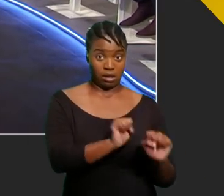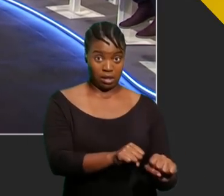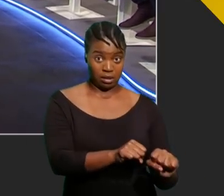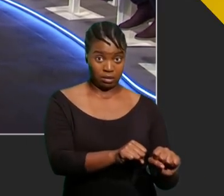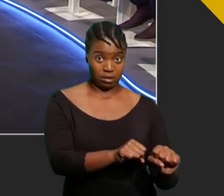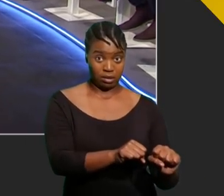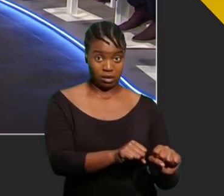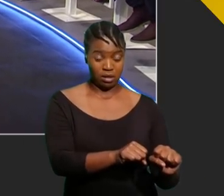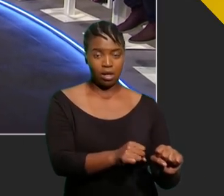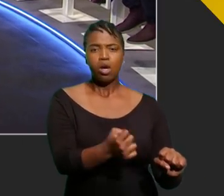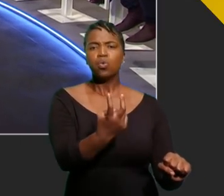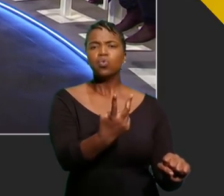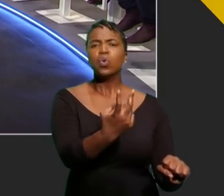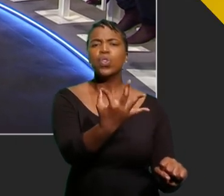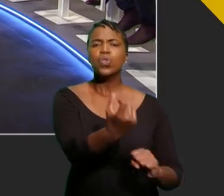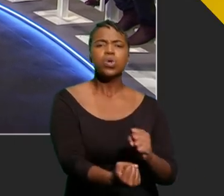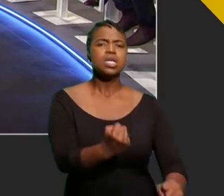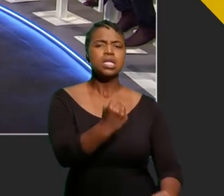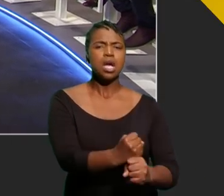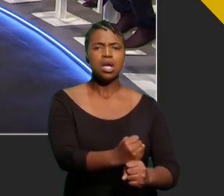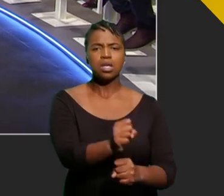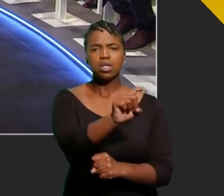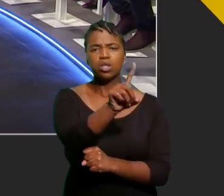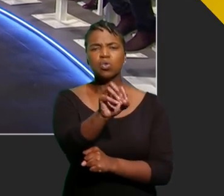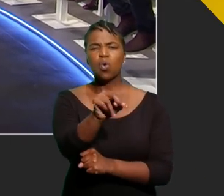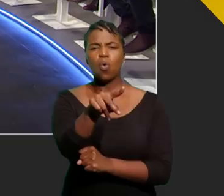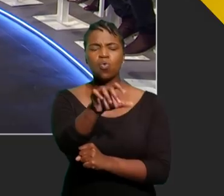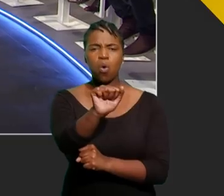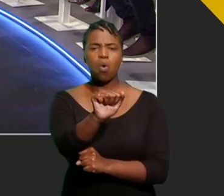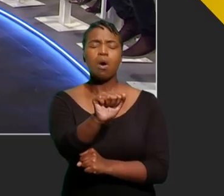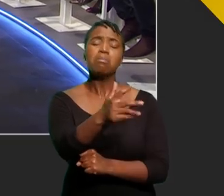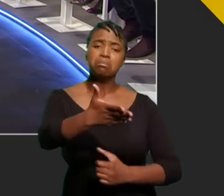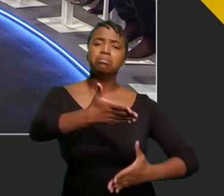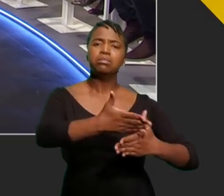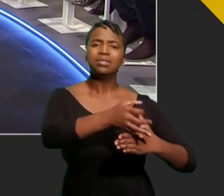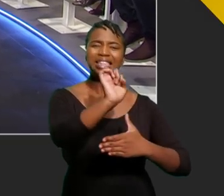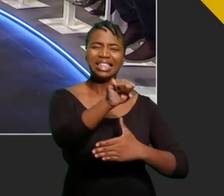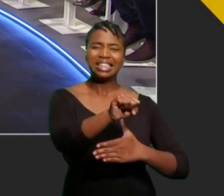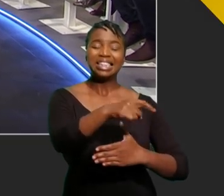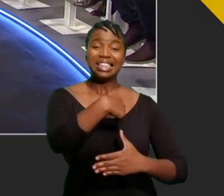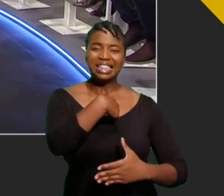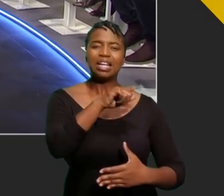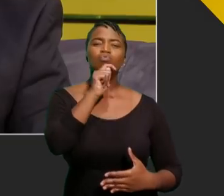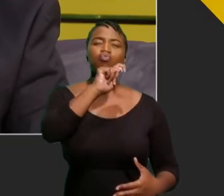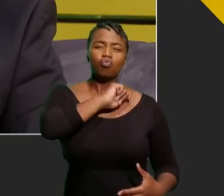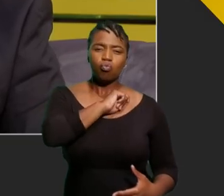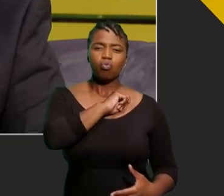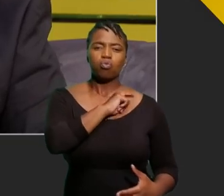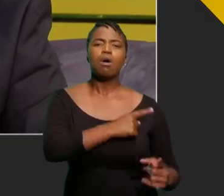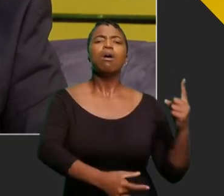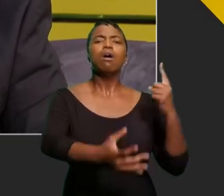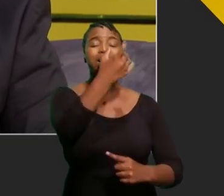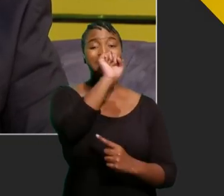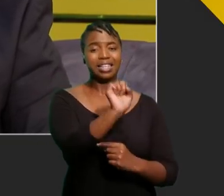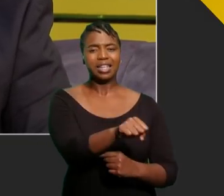So 2 or 3 years into the Zondo Commission, I think it's been very effective. It's the tip of the iceberg that's reached with the National Prosecuting